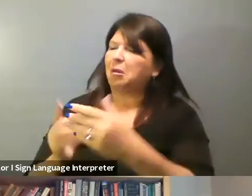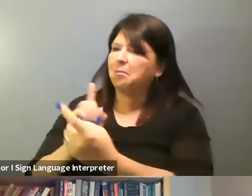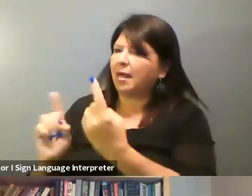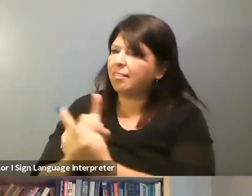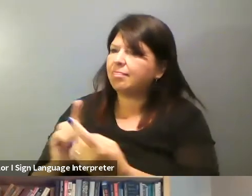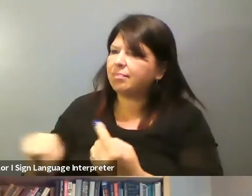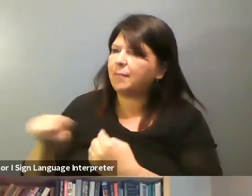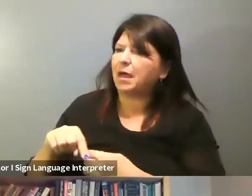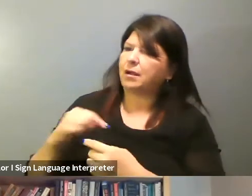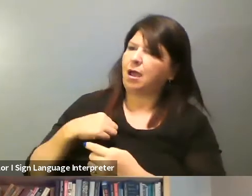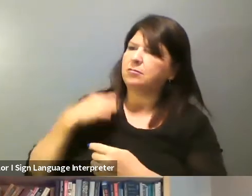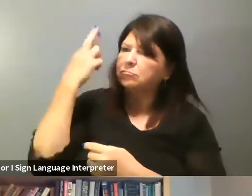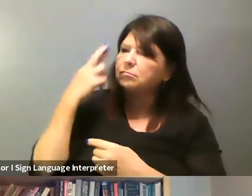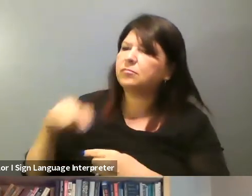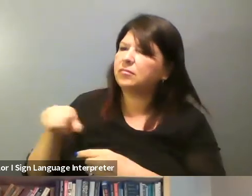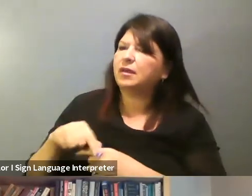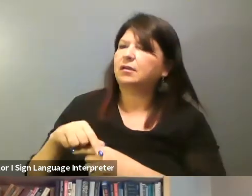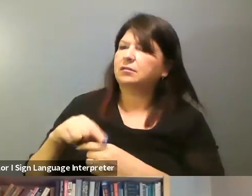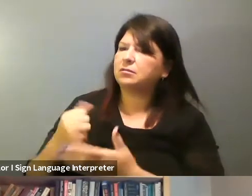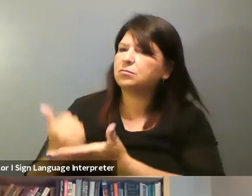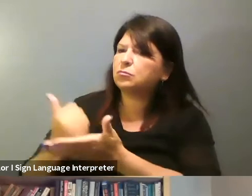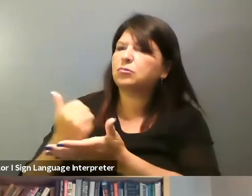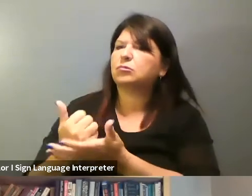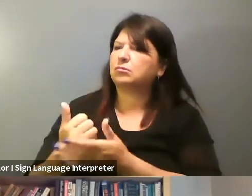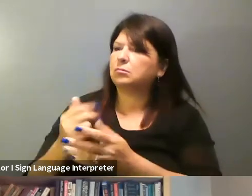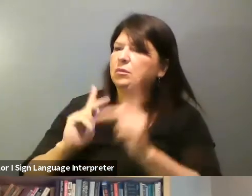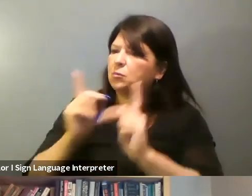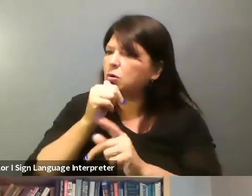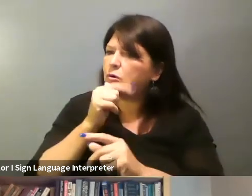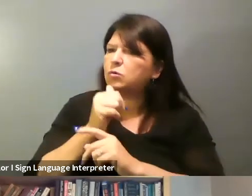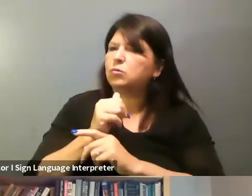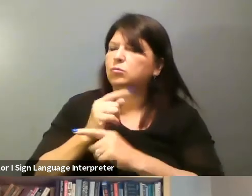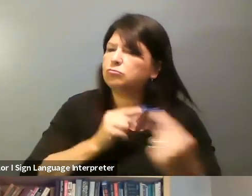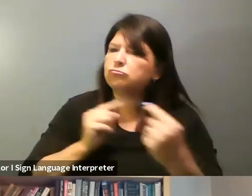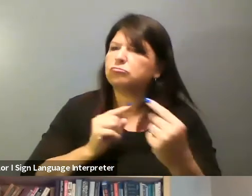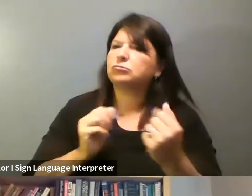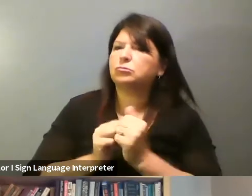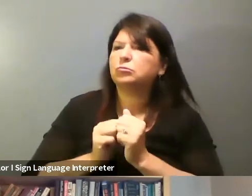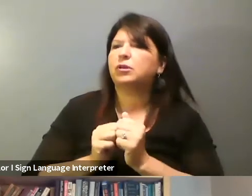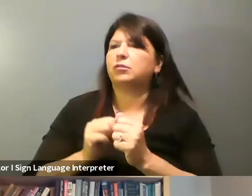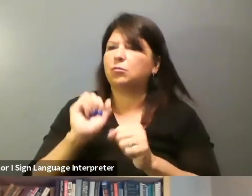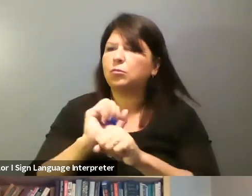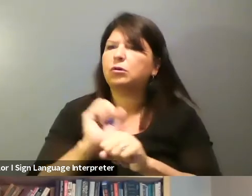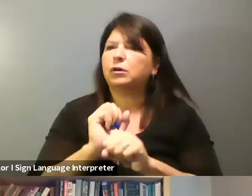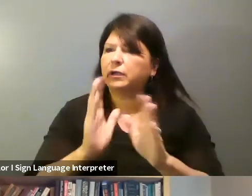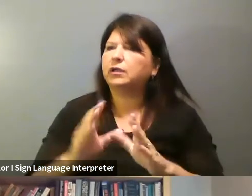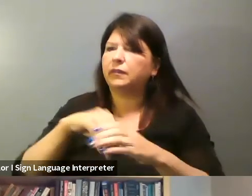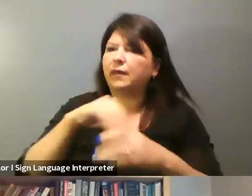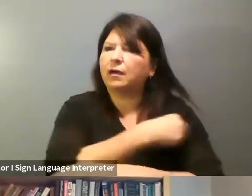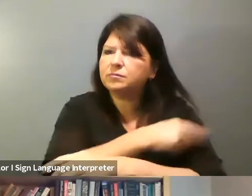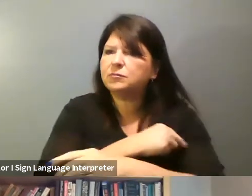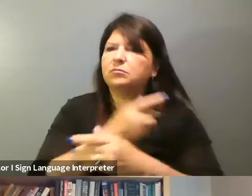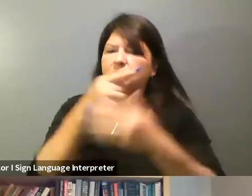workers, the labor union and the workers at Lincoln Hospital. And our demands were things